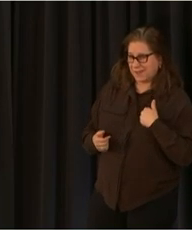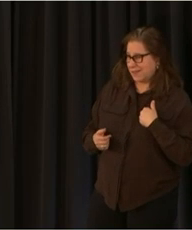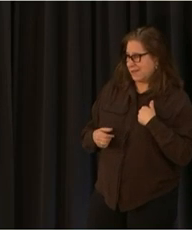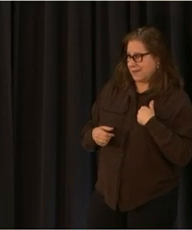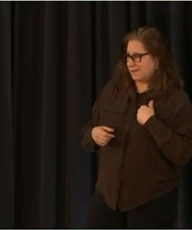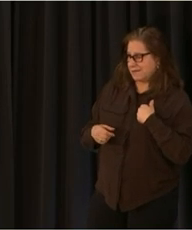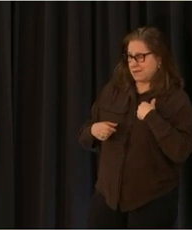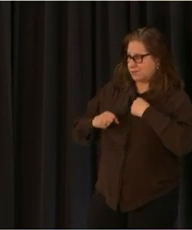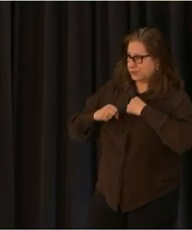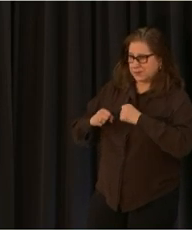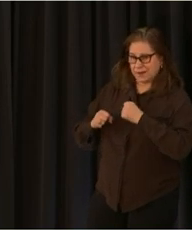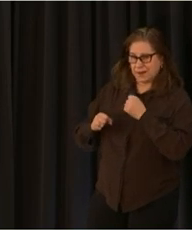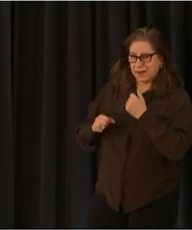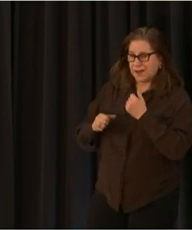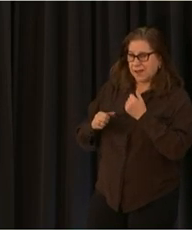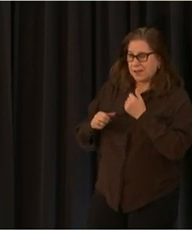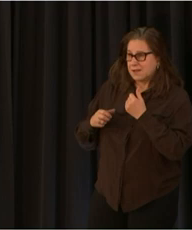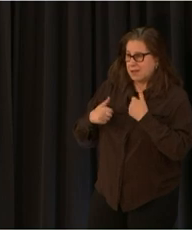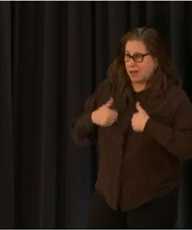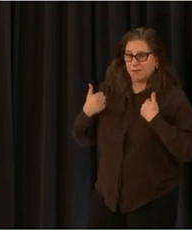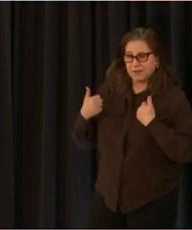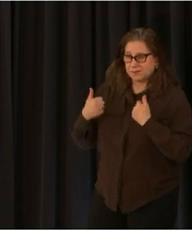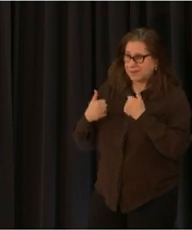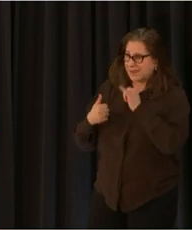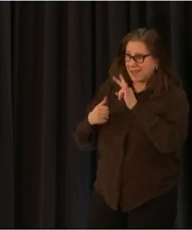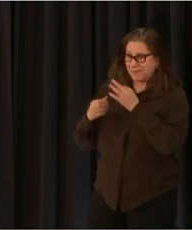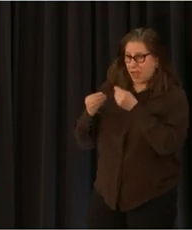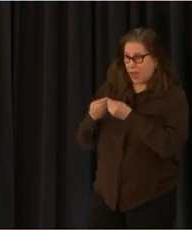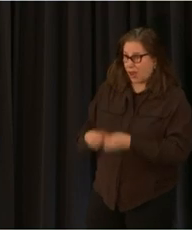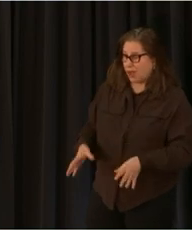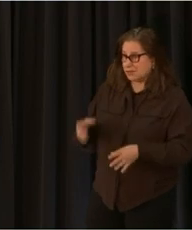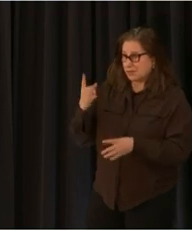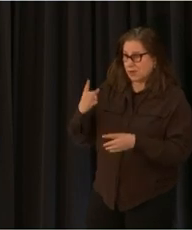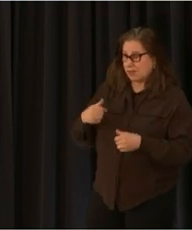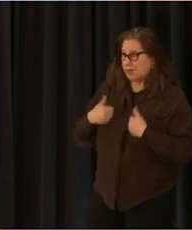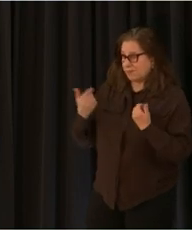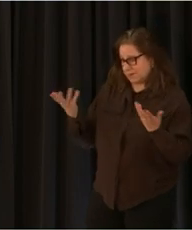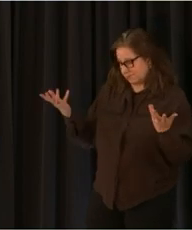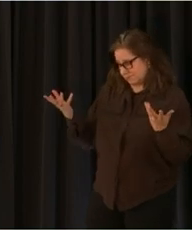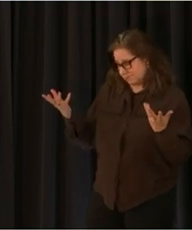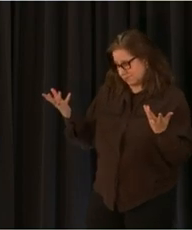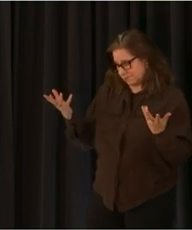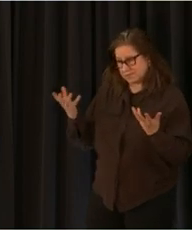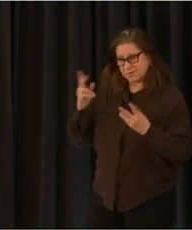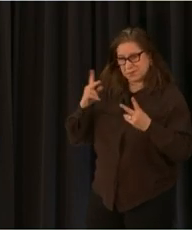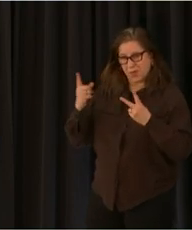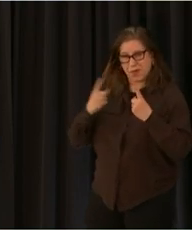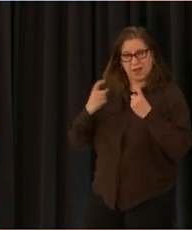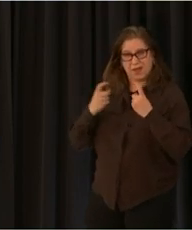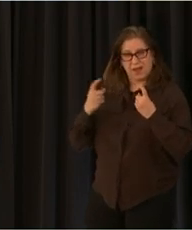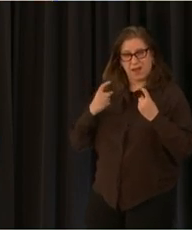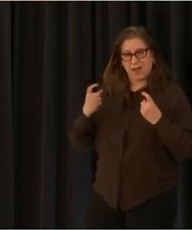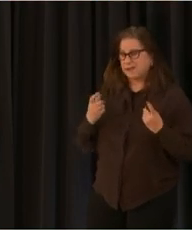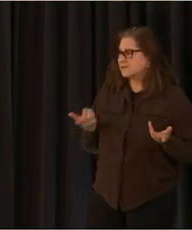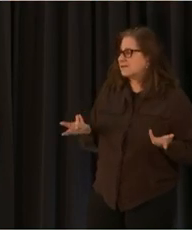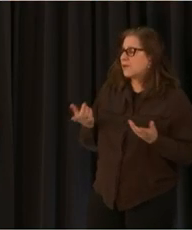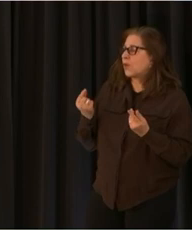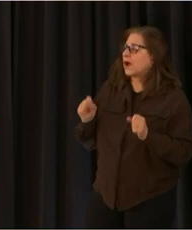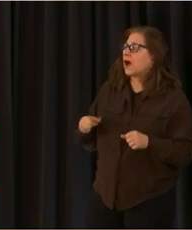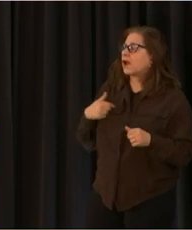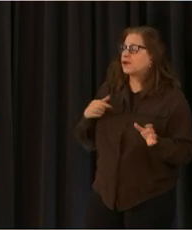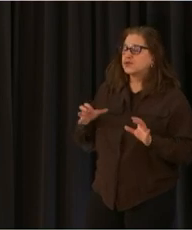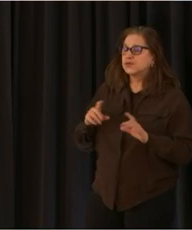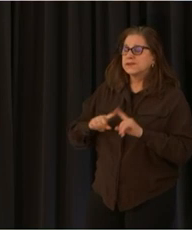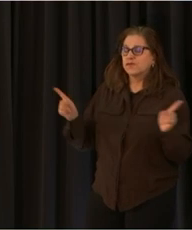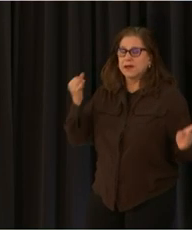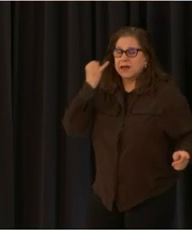lost, any person's life is lost, you always ask yourself, is there anything I could have done differently?